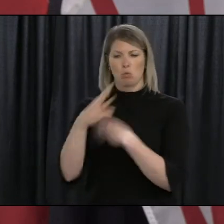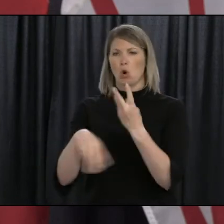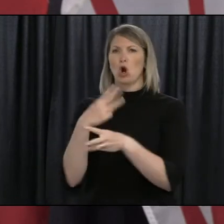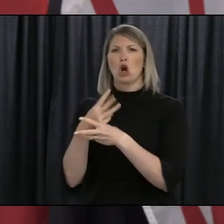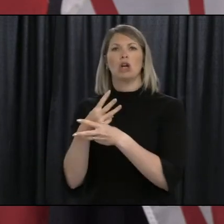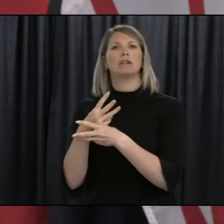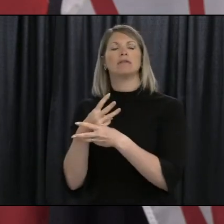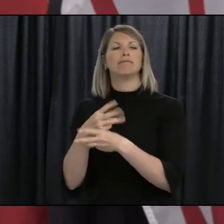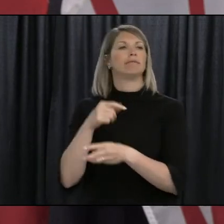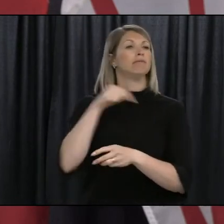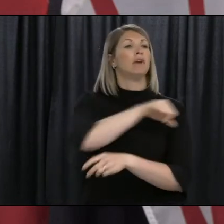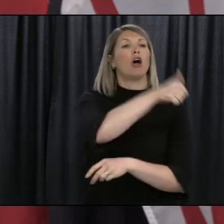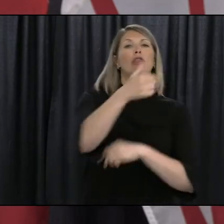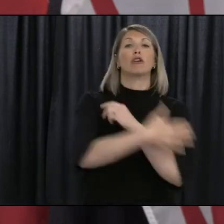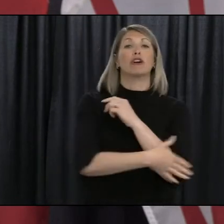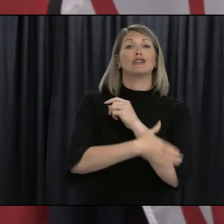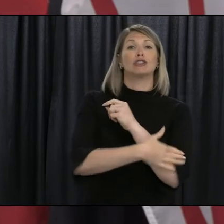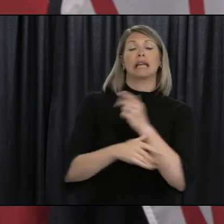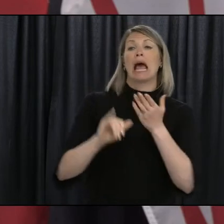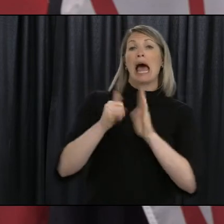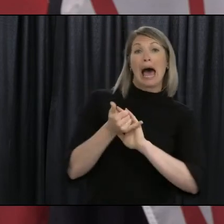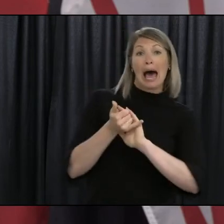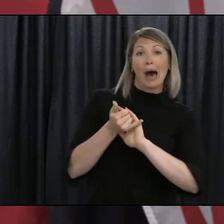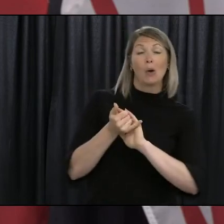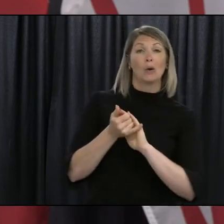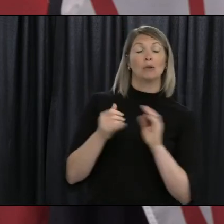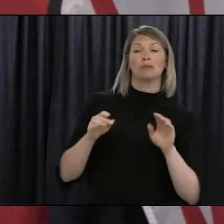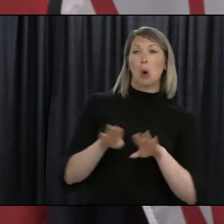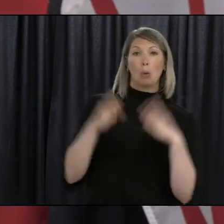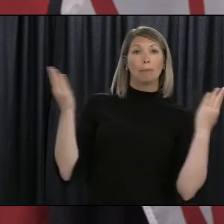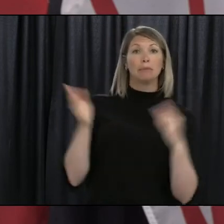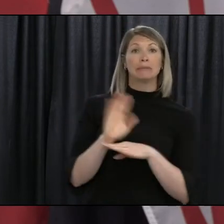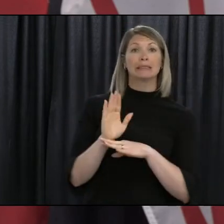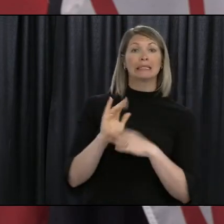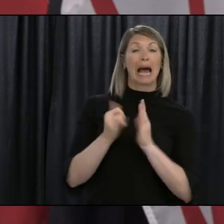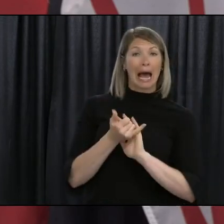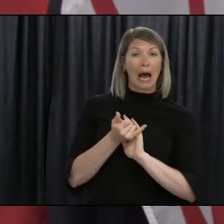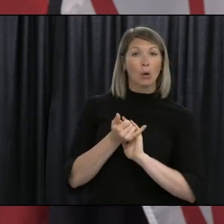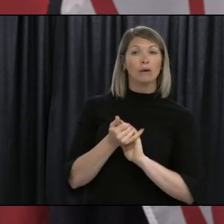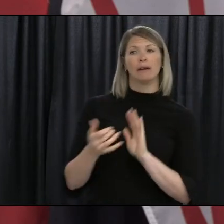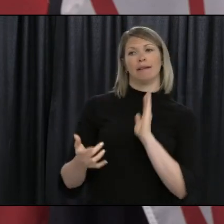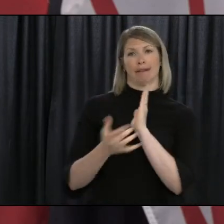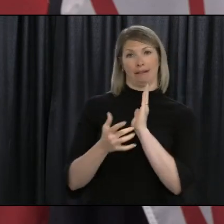of doing business. Through technology and reduced travel,